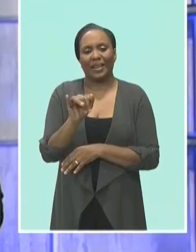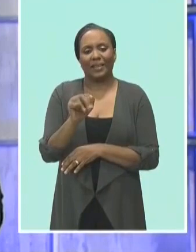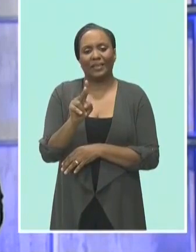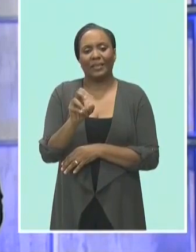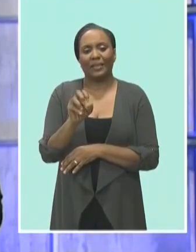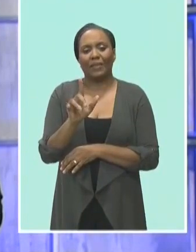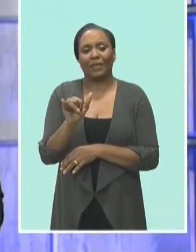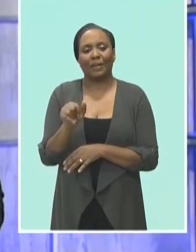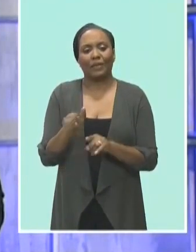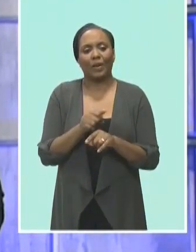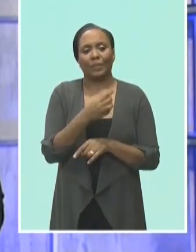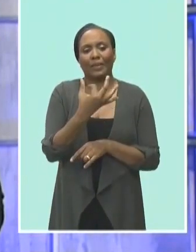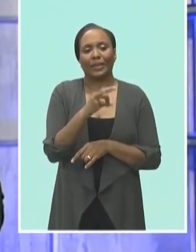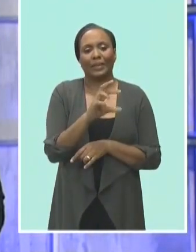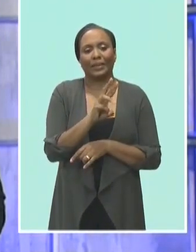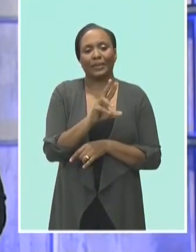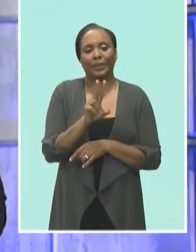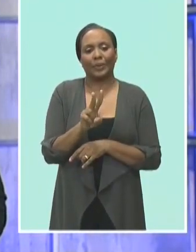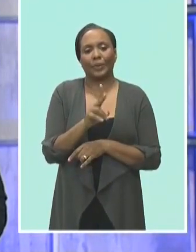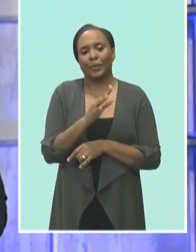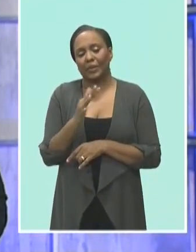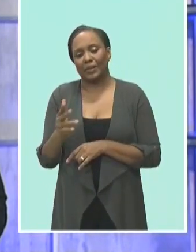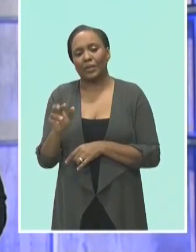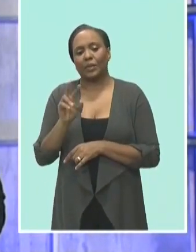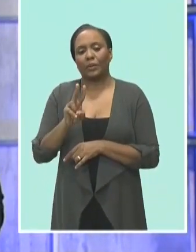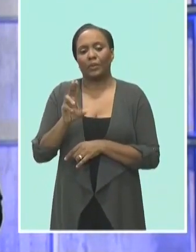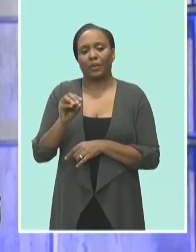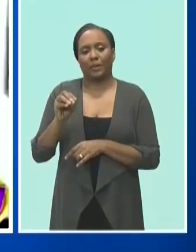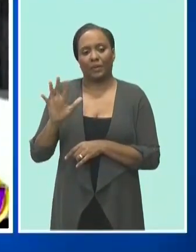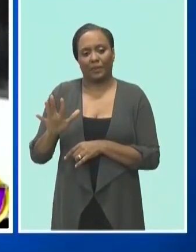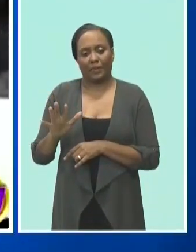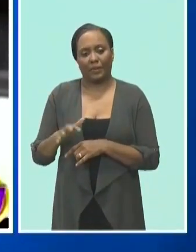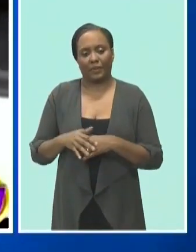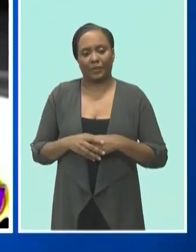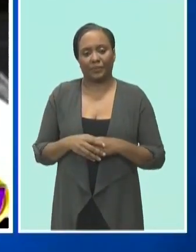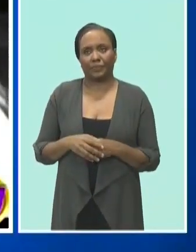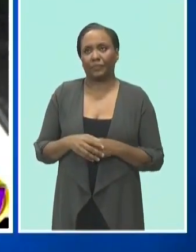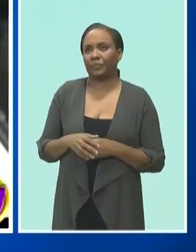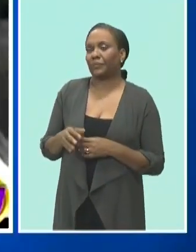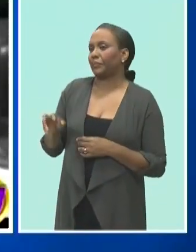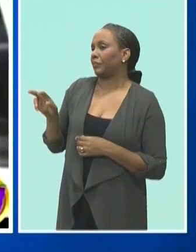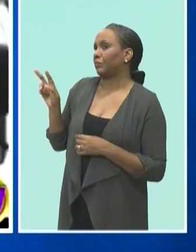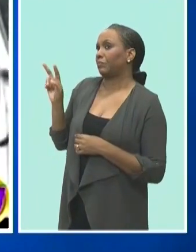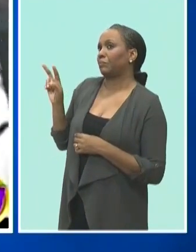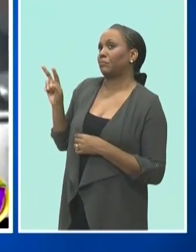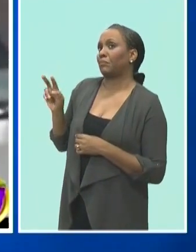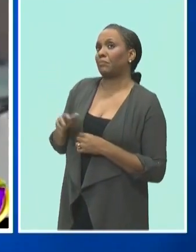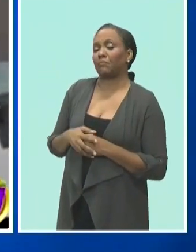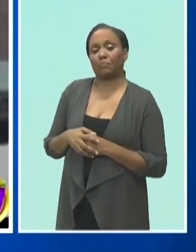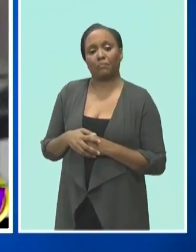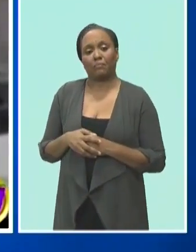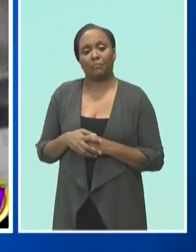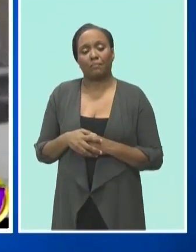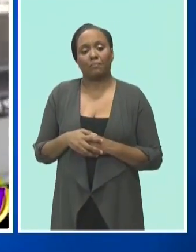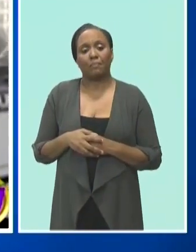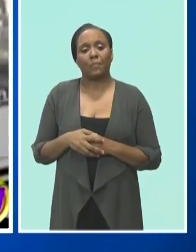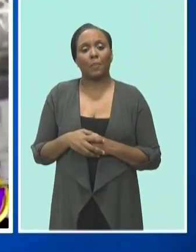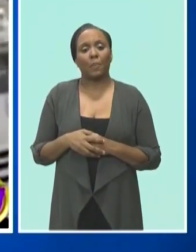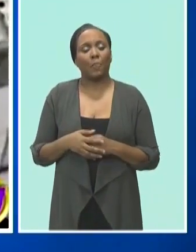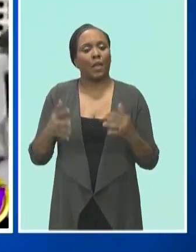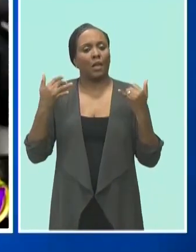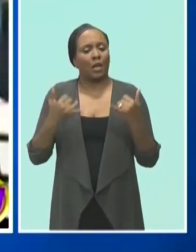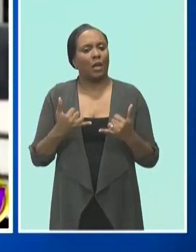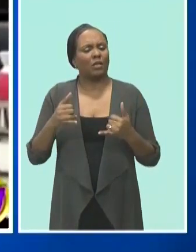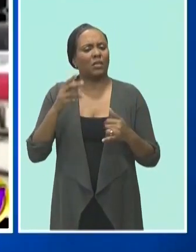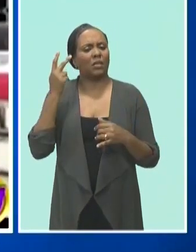to 2005. We have a report from TVJ. I hope you didn't mind.